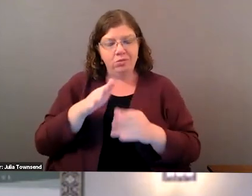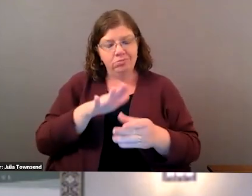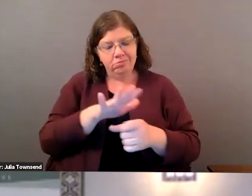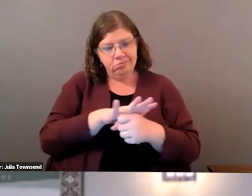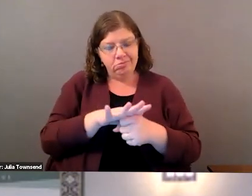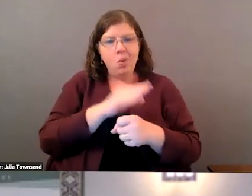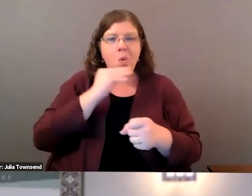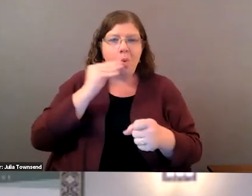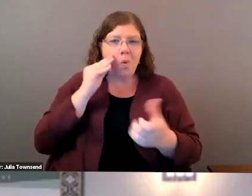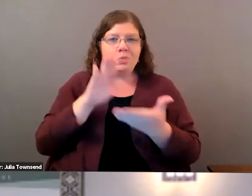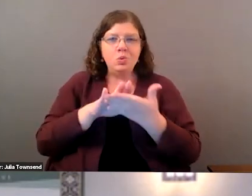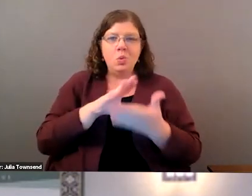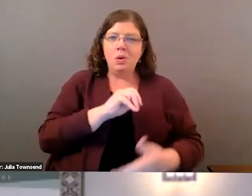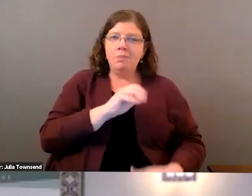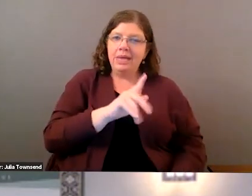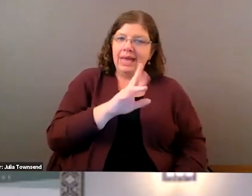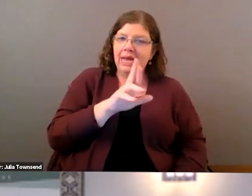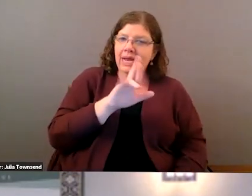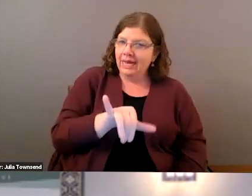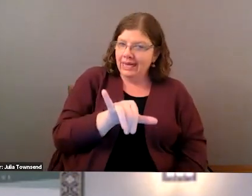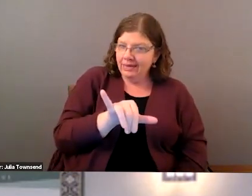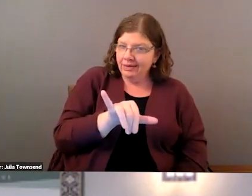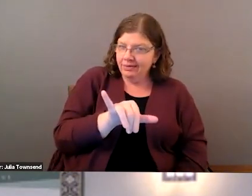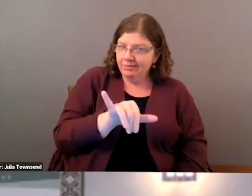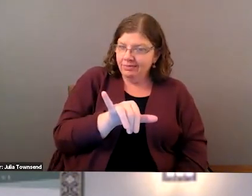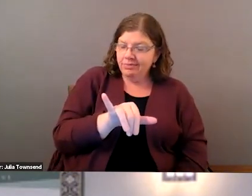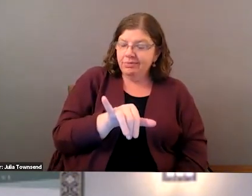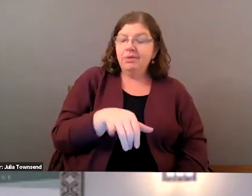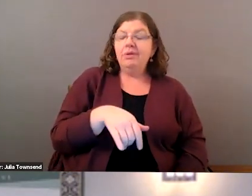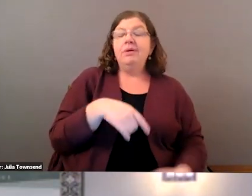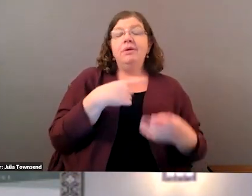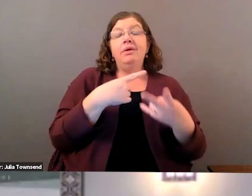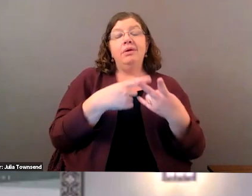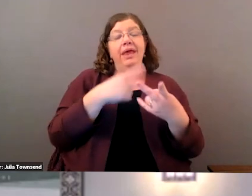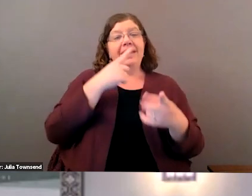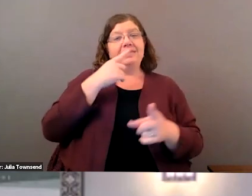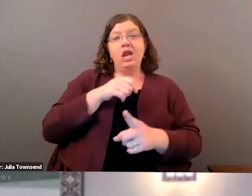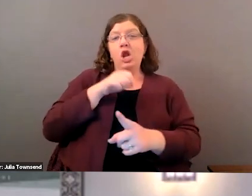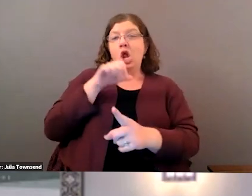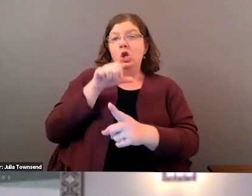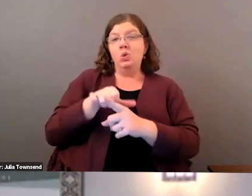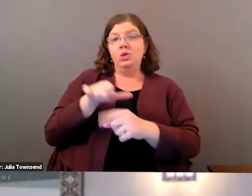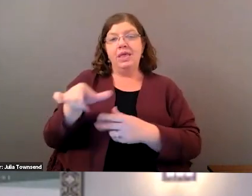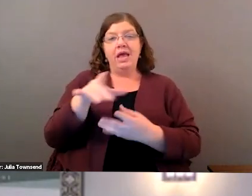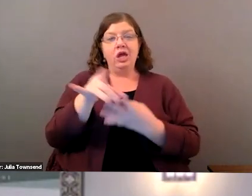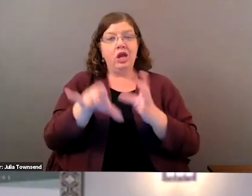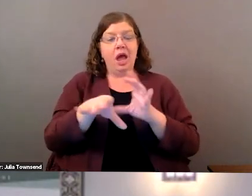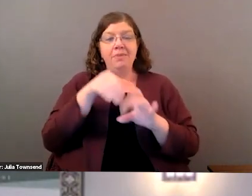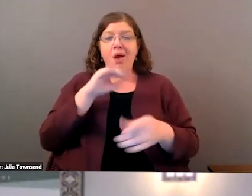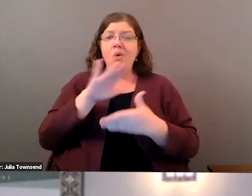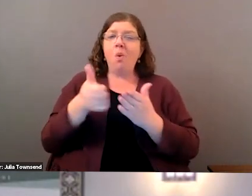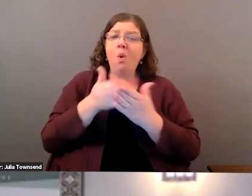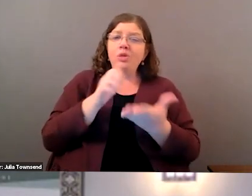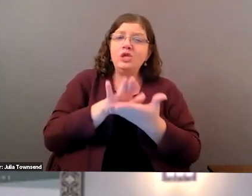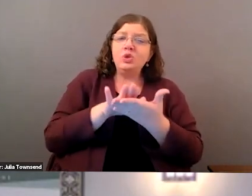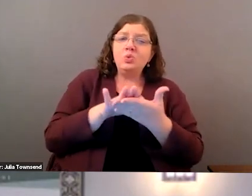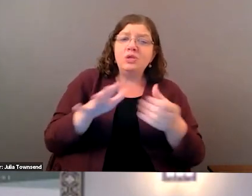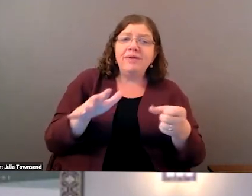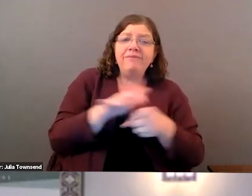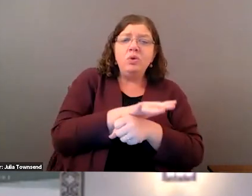at McKinley. Further, it's an illusion that they can opt out. All schools are full. Where would they